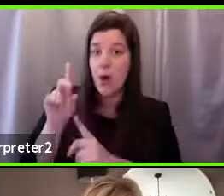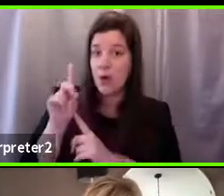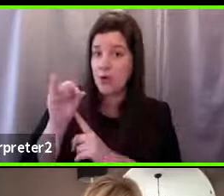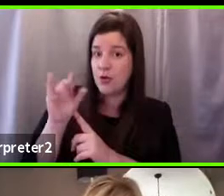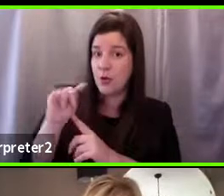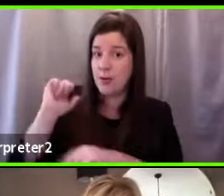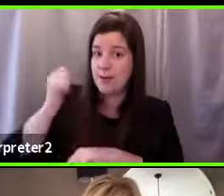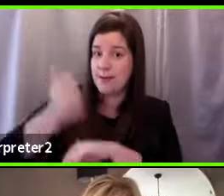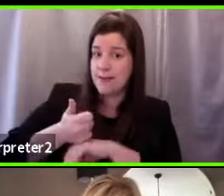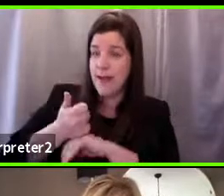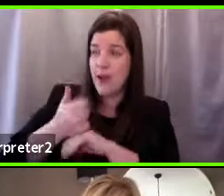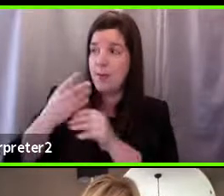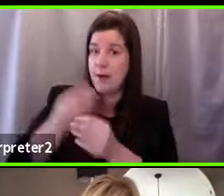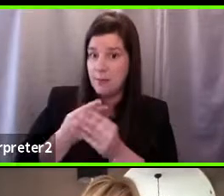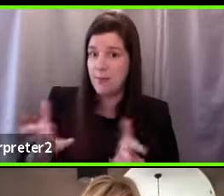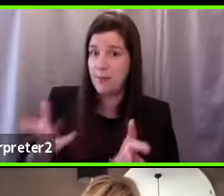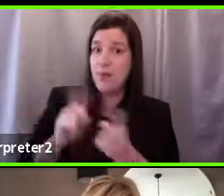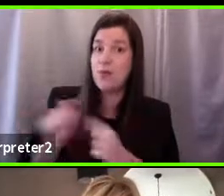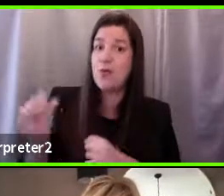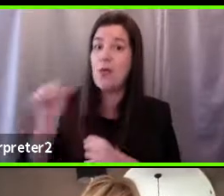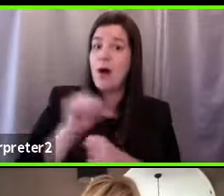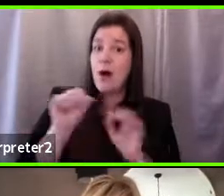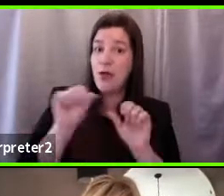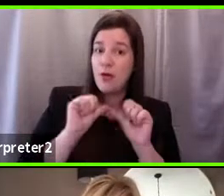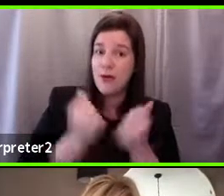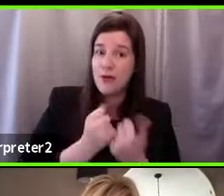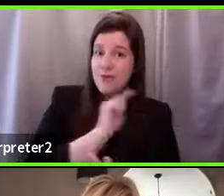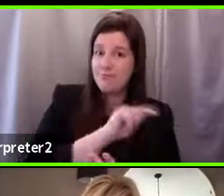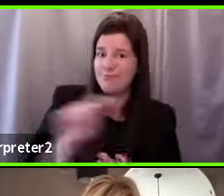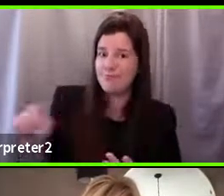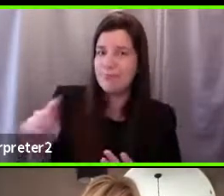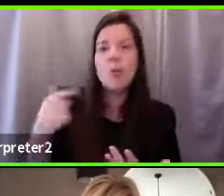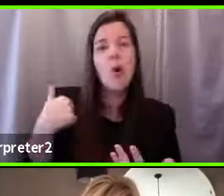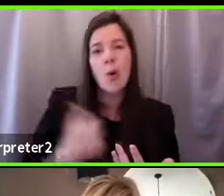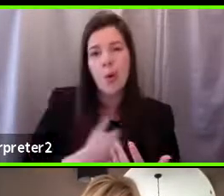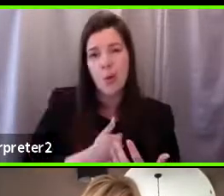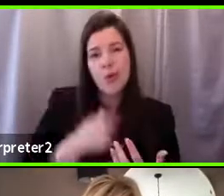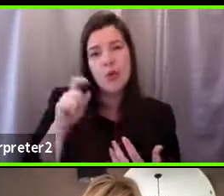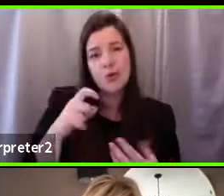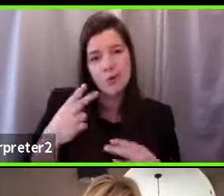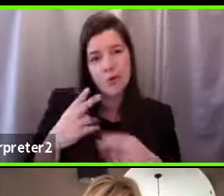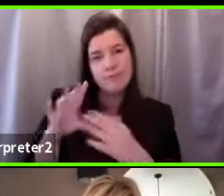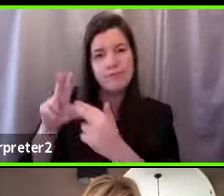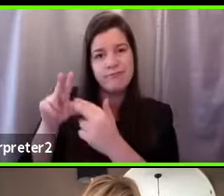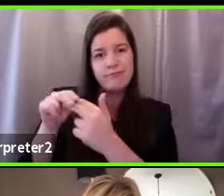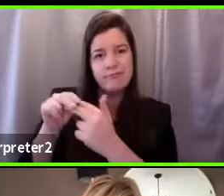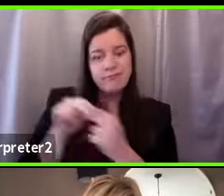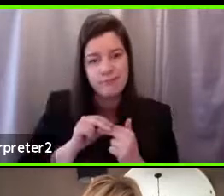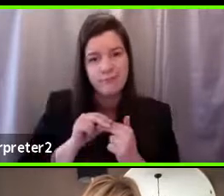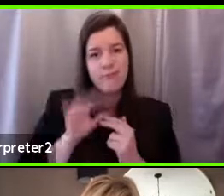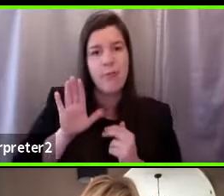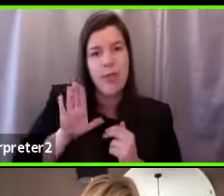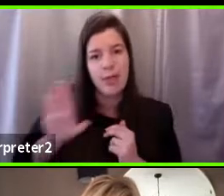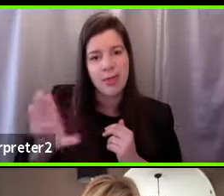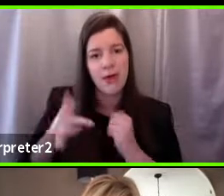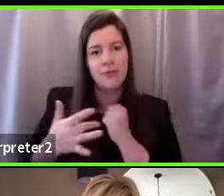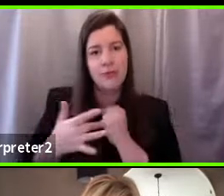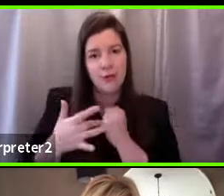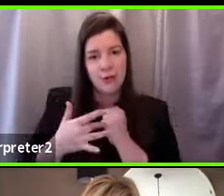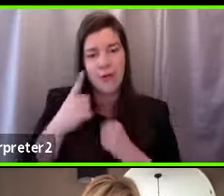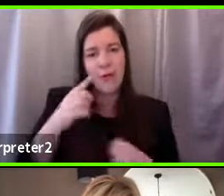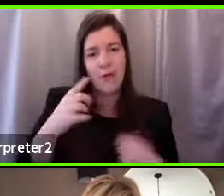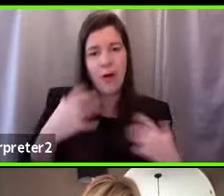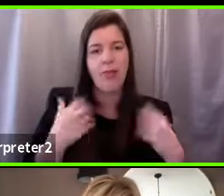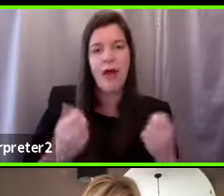in other agencies should be the one piece of technology that the health occupation boards should also be using